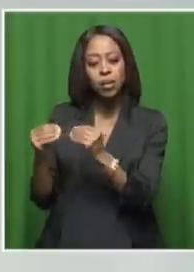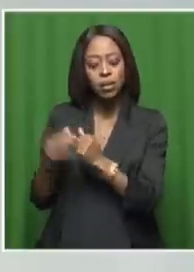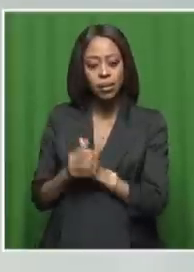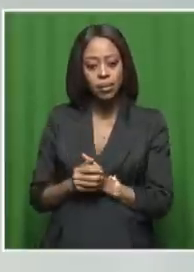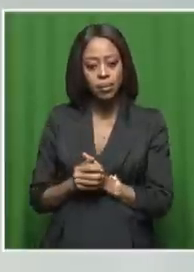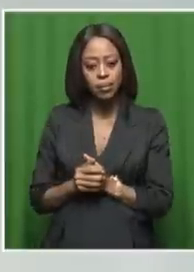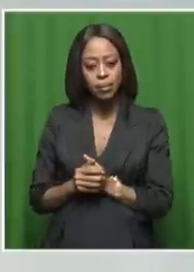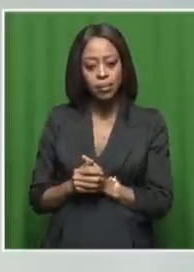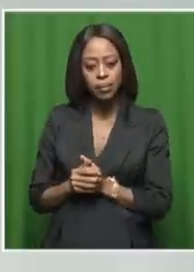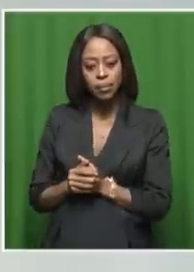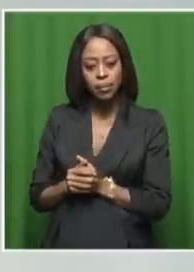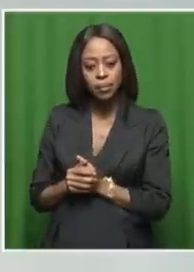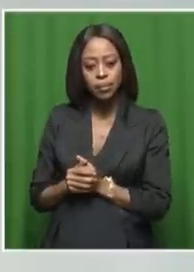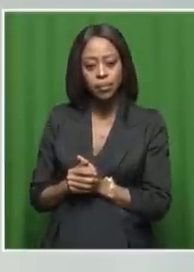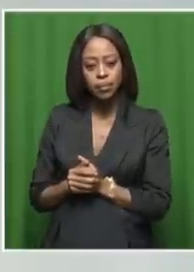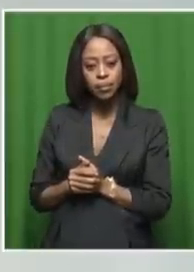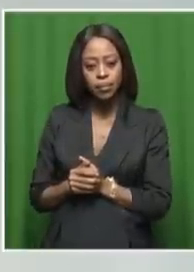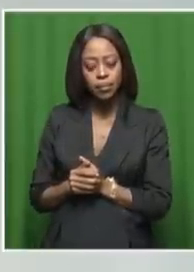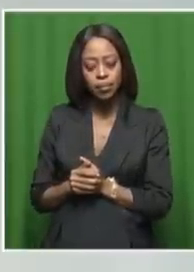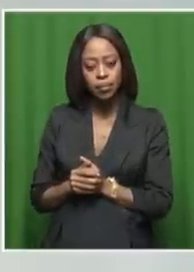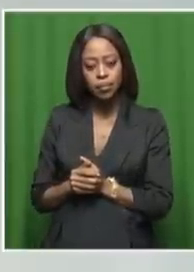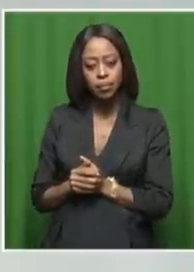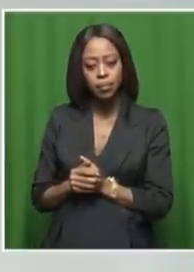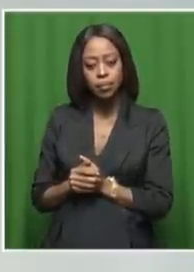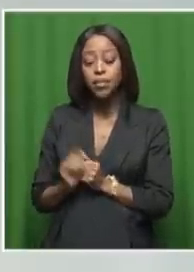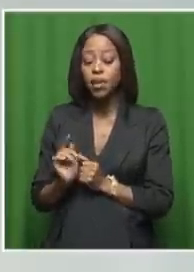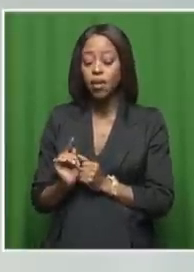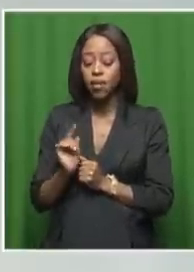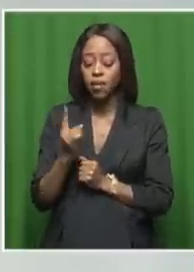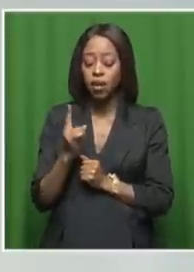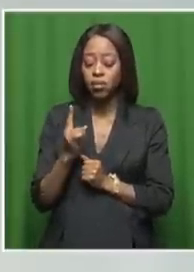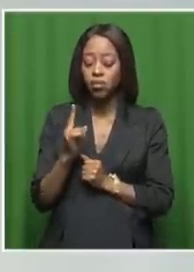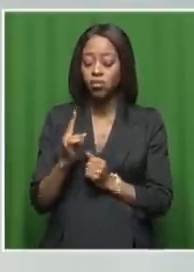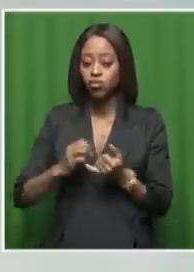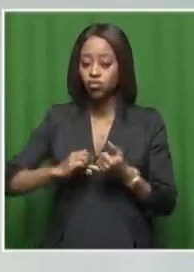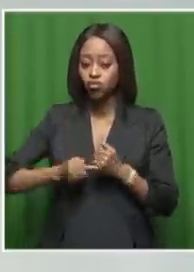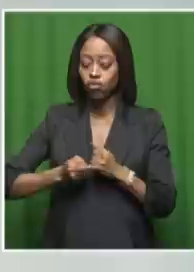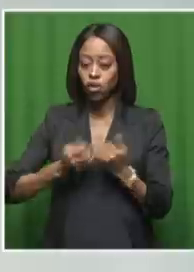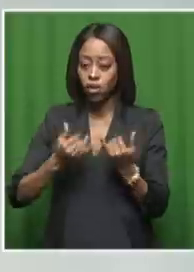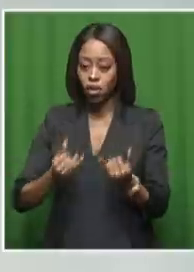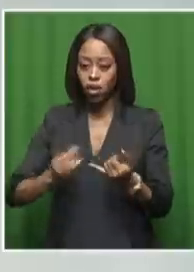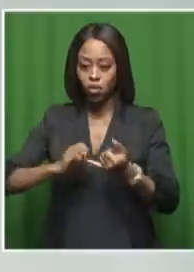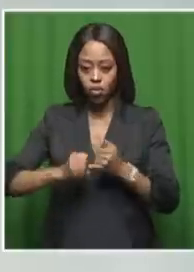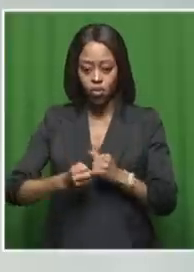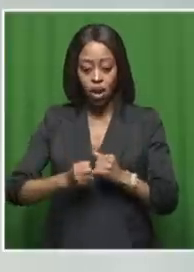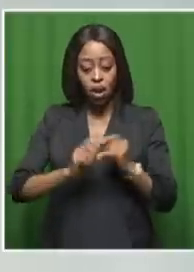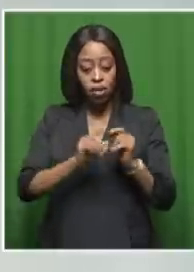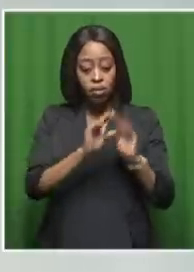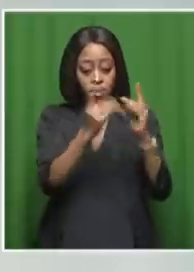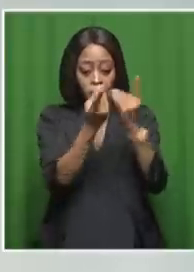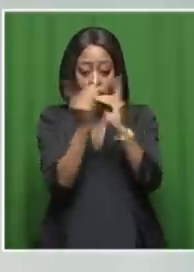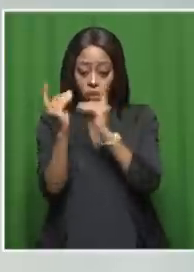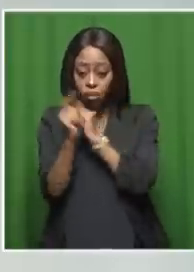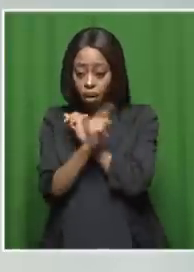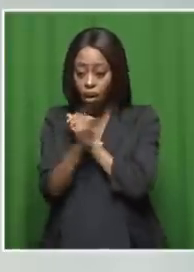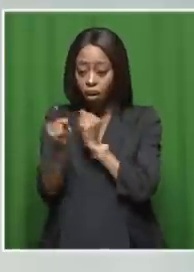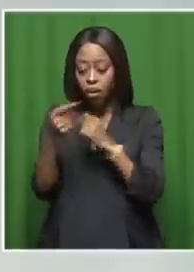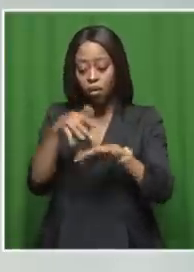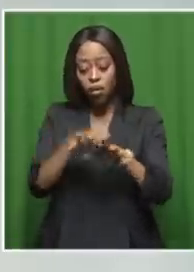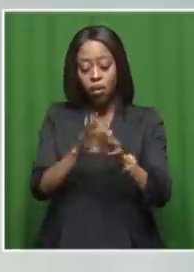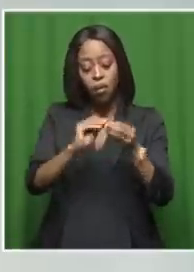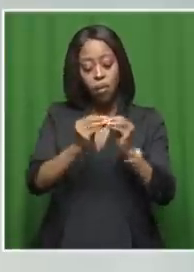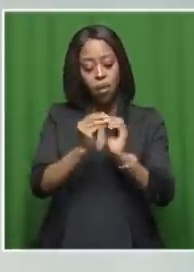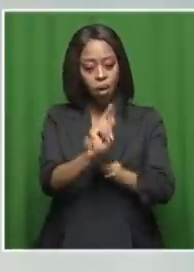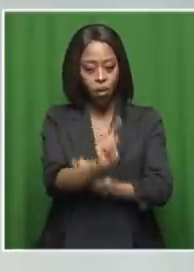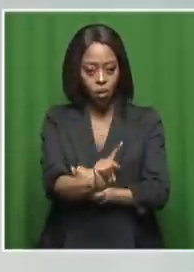course, this is the first step and a quick win towards a one-stop shop that will integrate the Department of